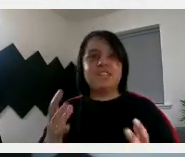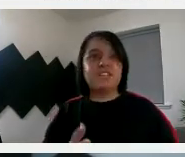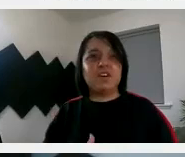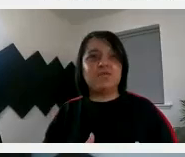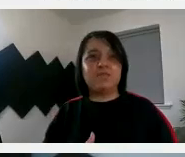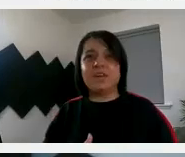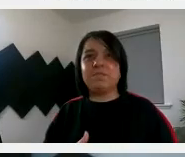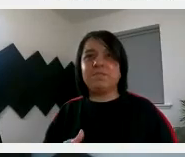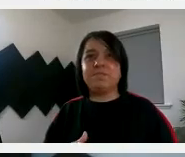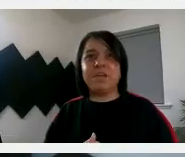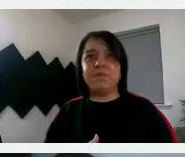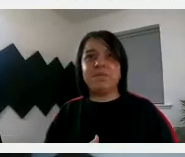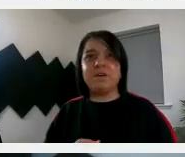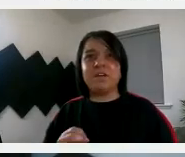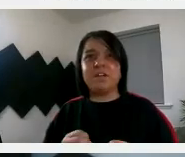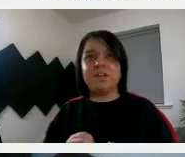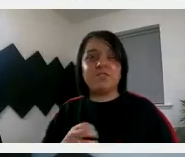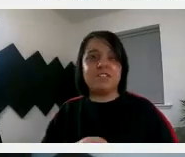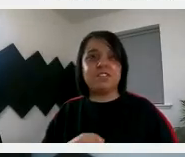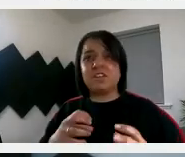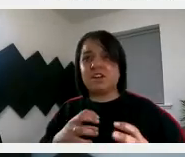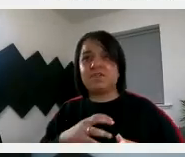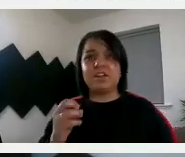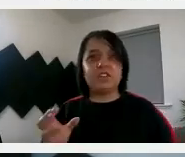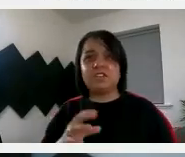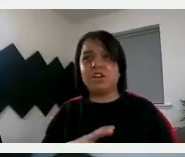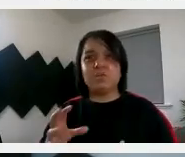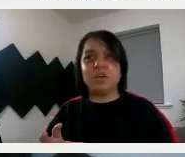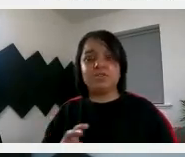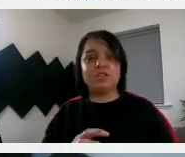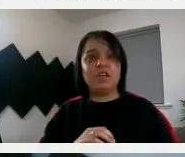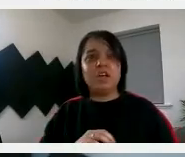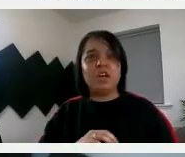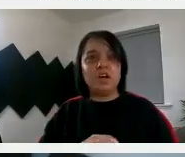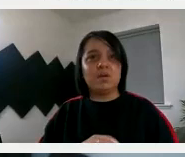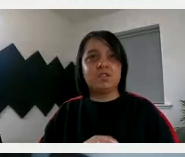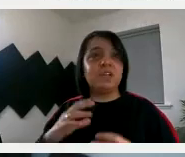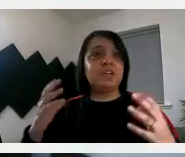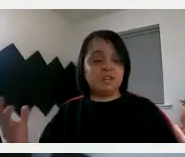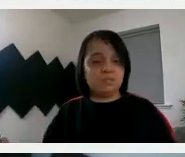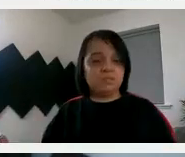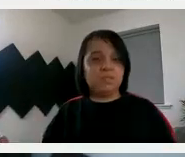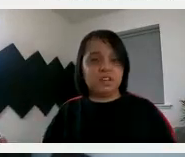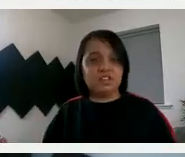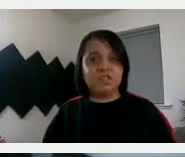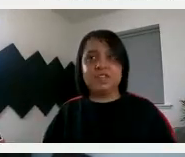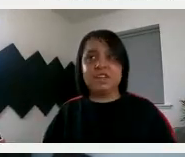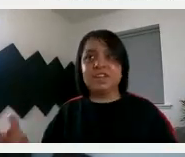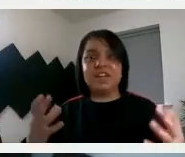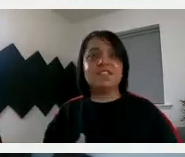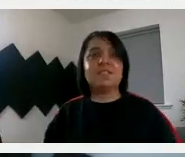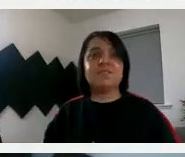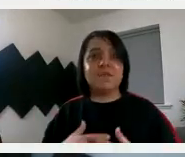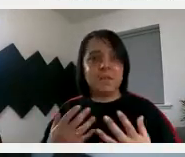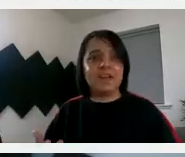About 65 million people, residents of England, Scotland, Wales, speak English, obviously. So